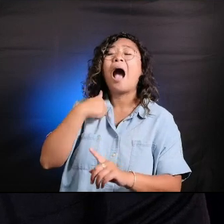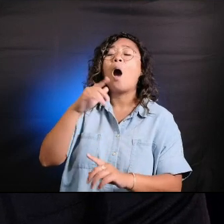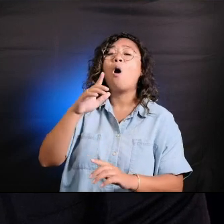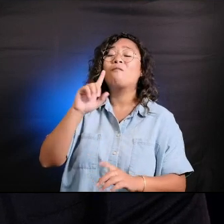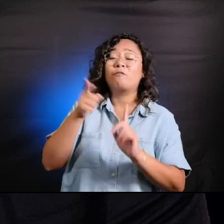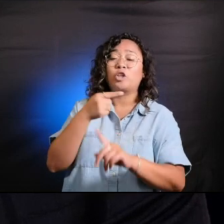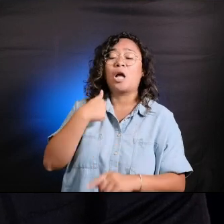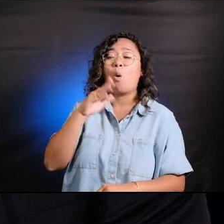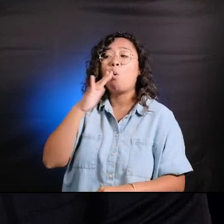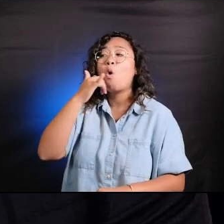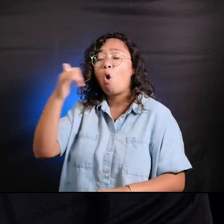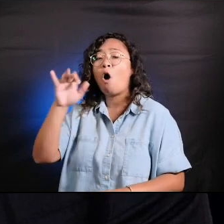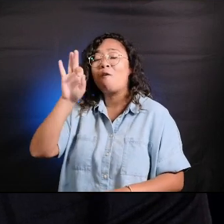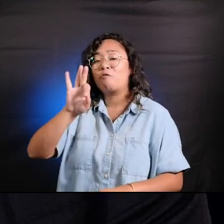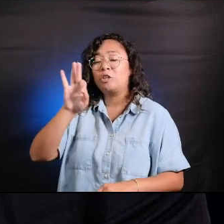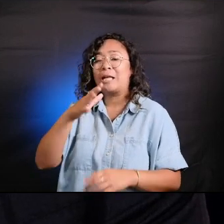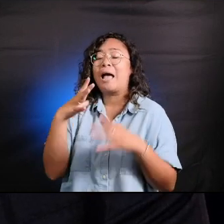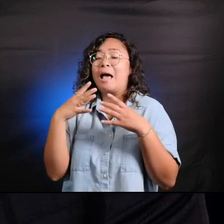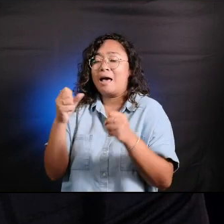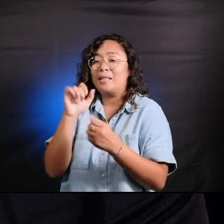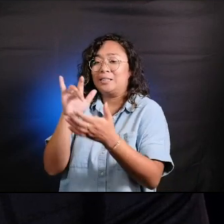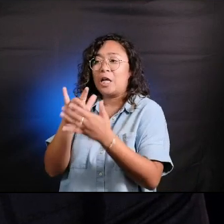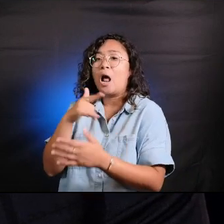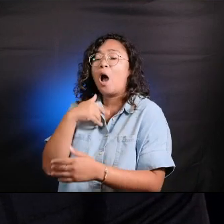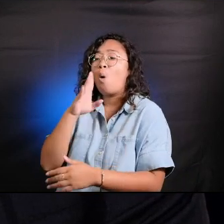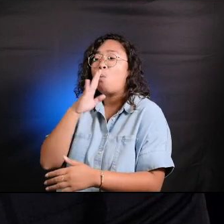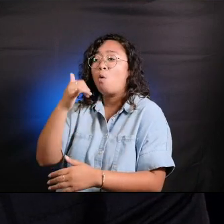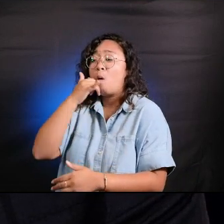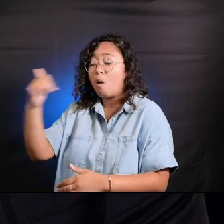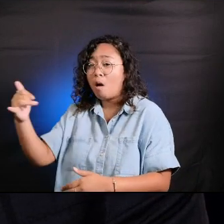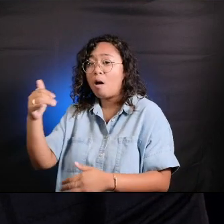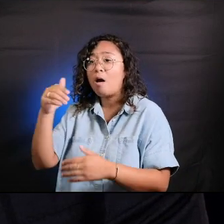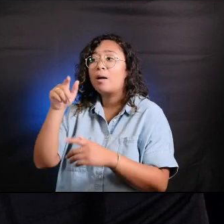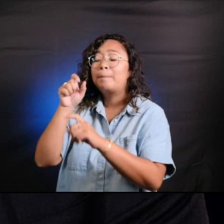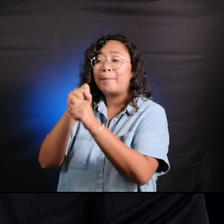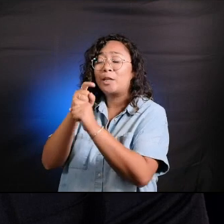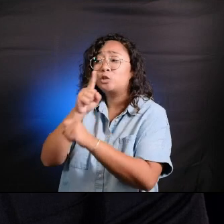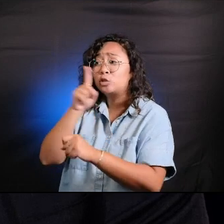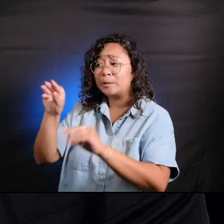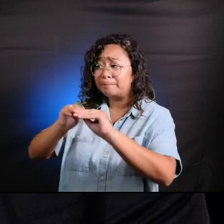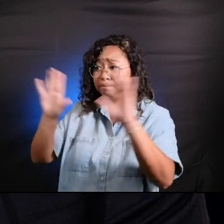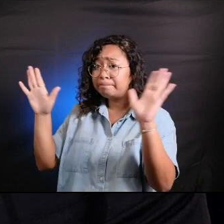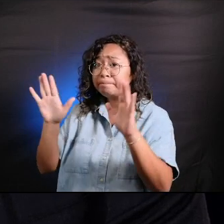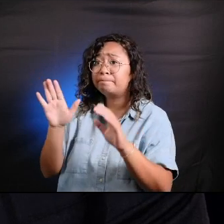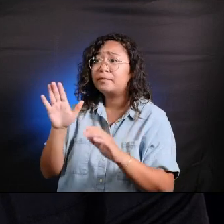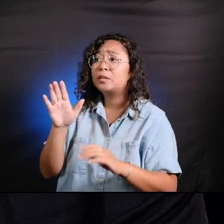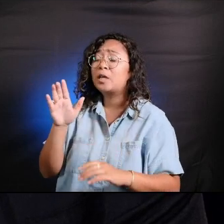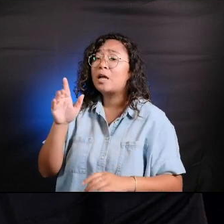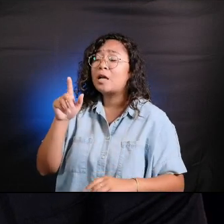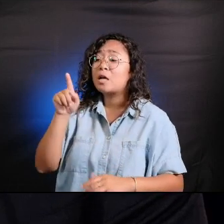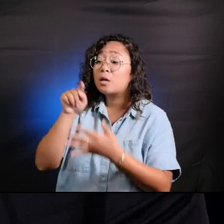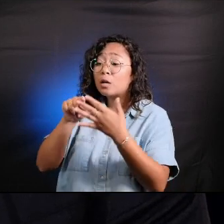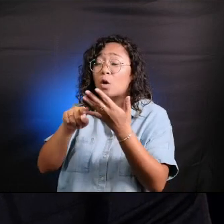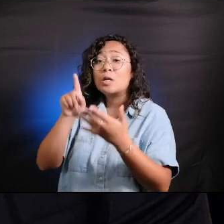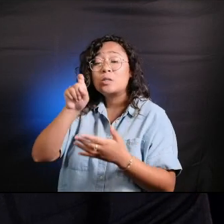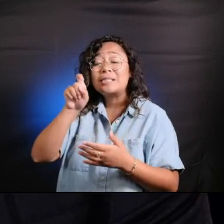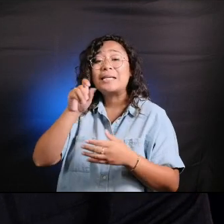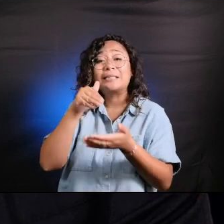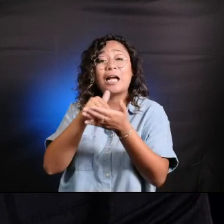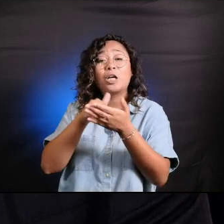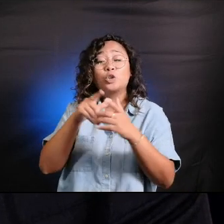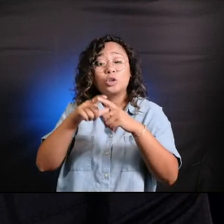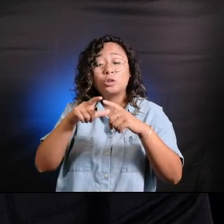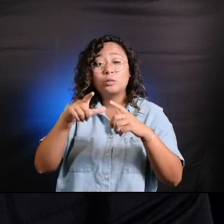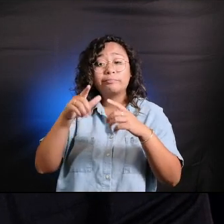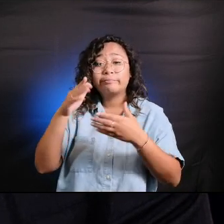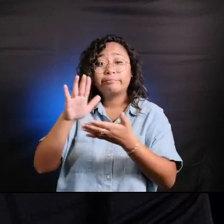they give a little bit of deference to those people who may need a doctor's slip, or give them some,